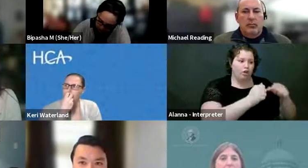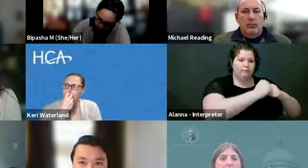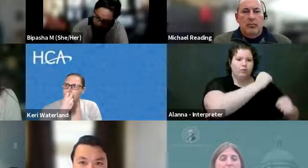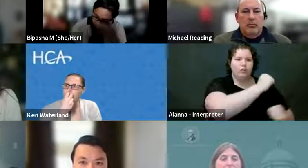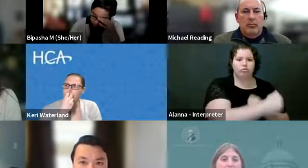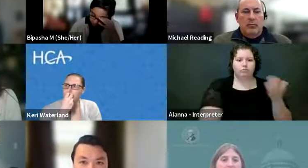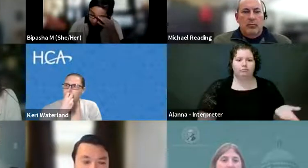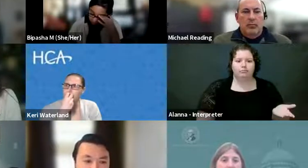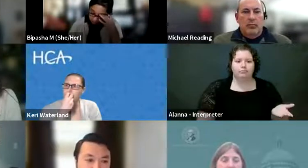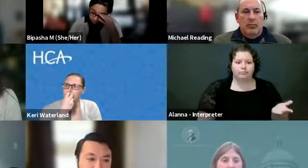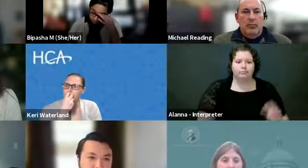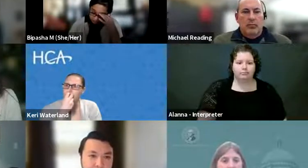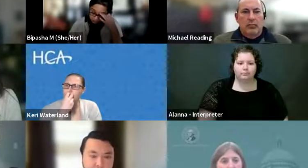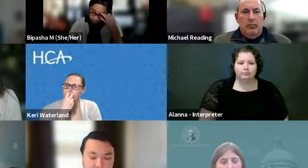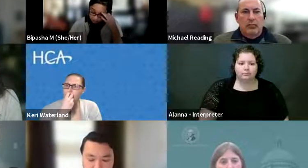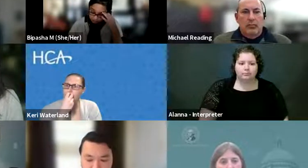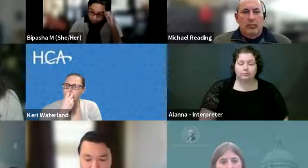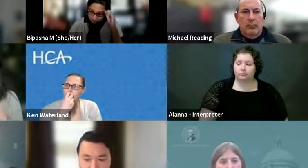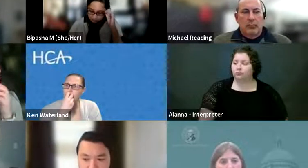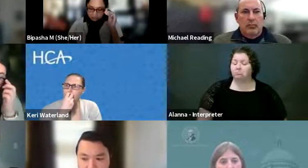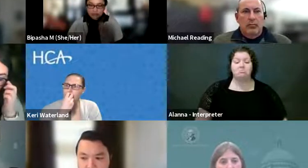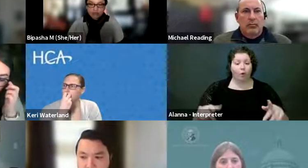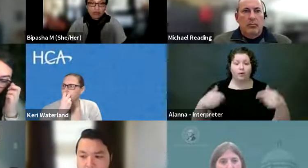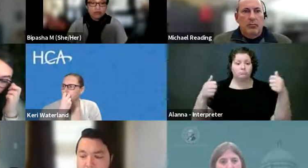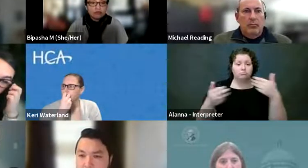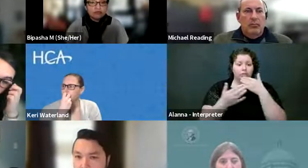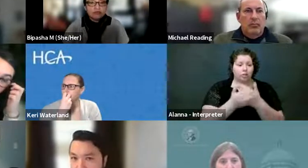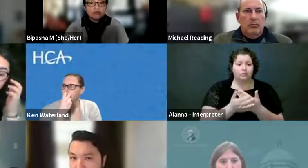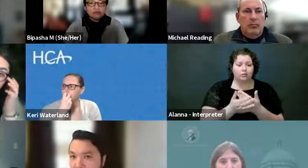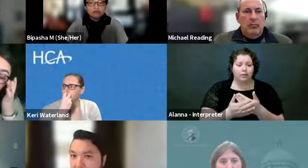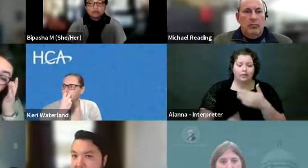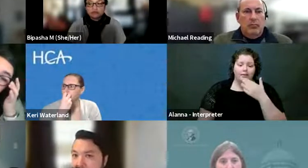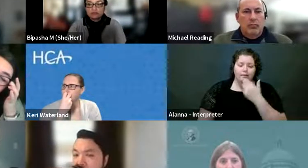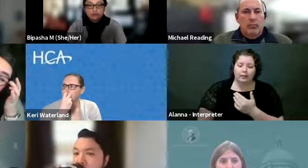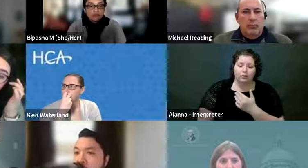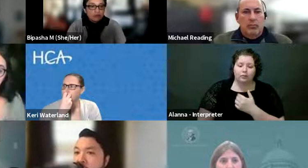Okay, so Betsy's group, anything to add to what she said that you felt like needs to be called out?